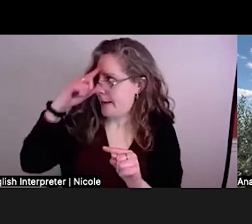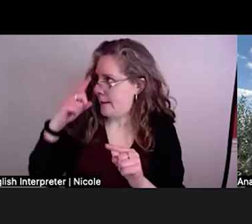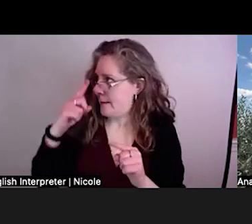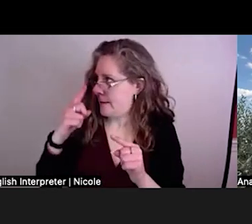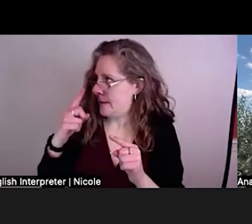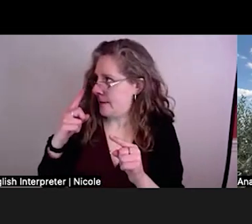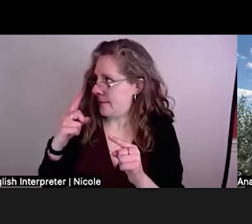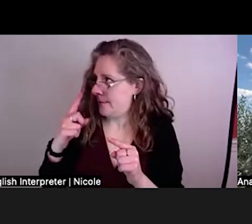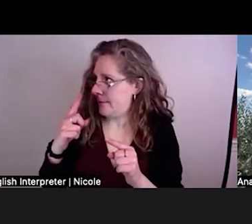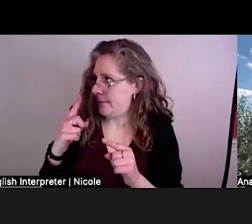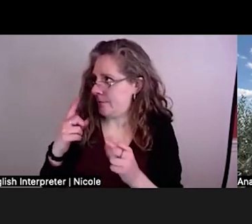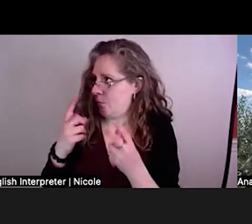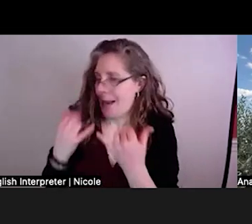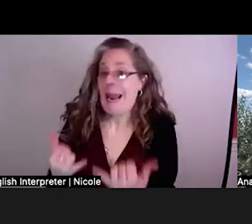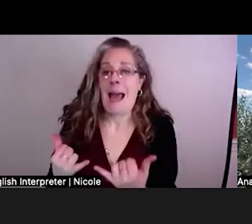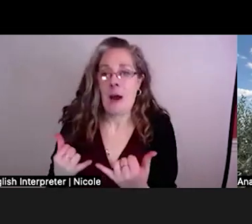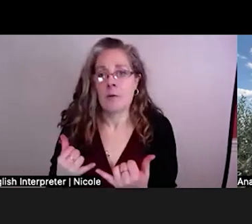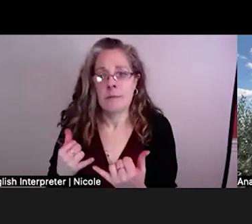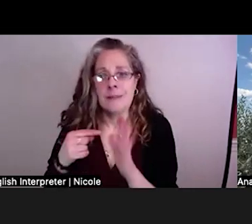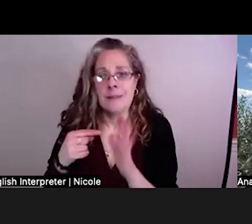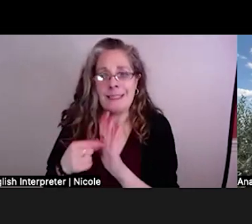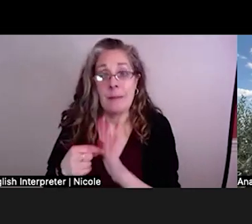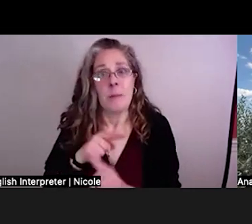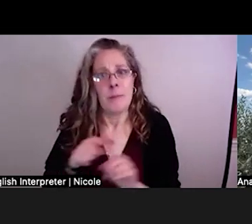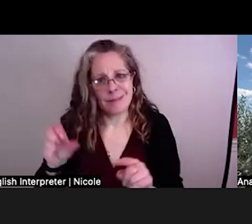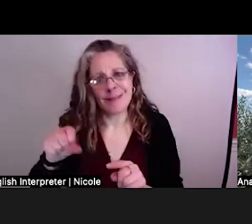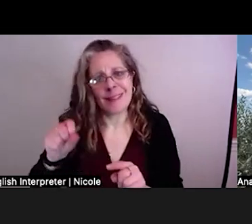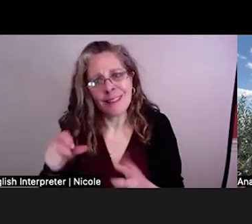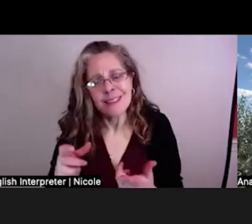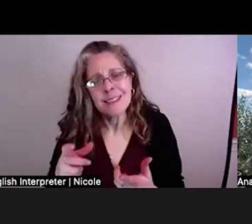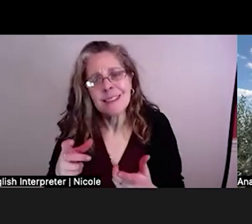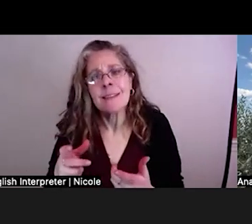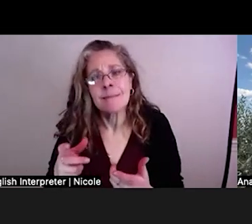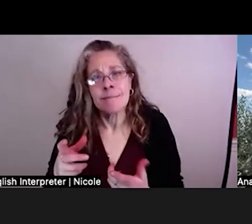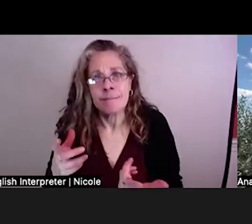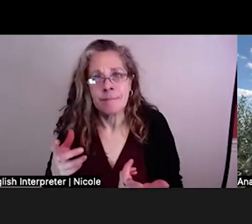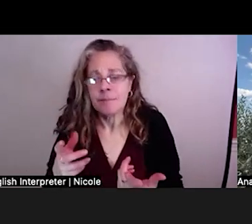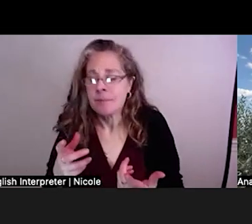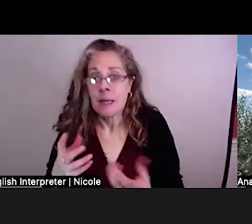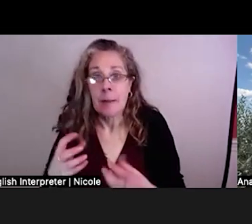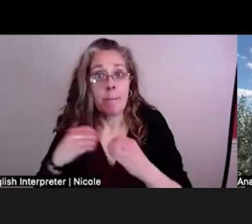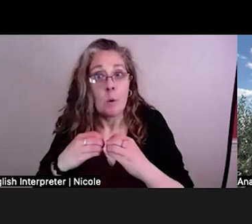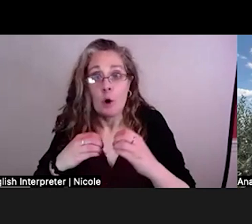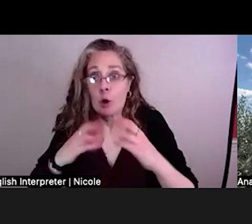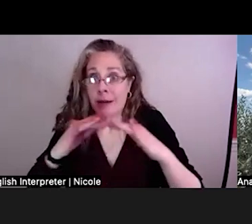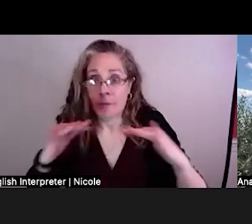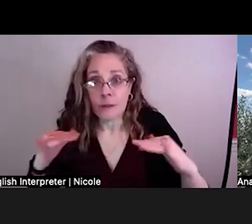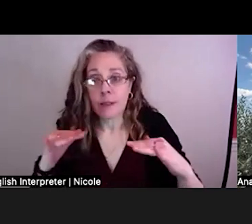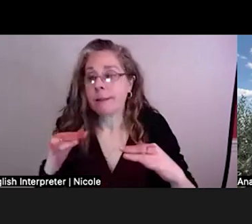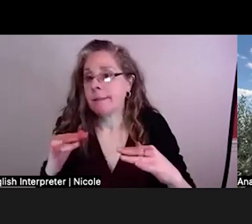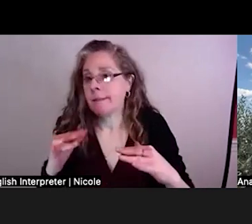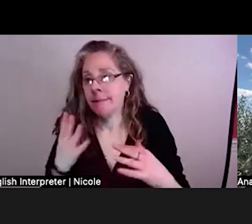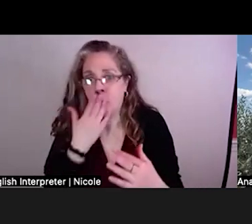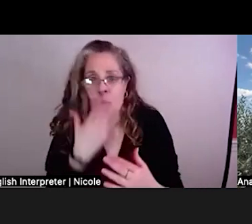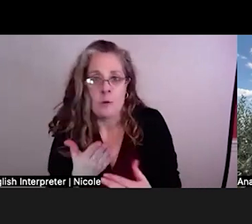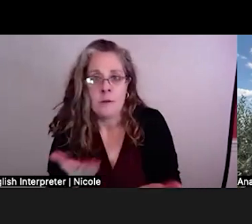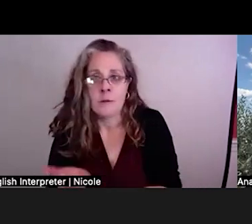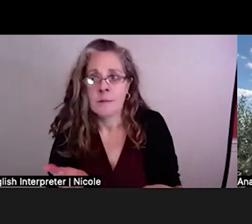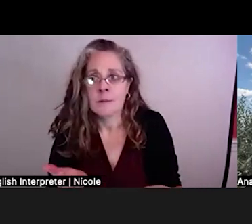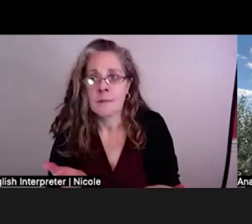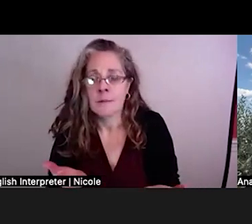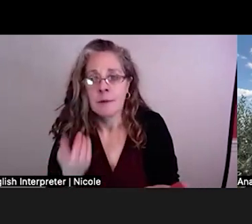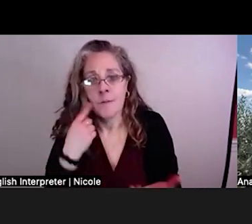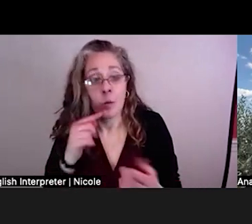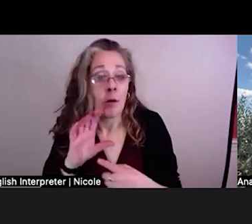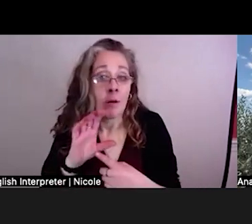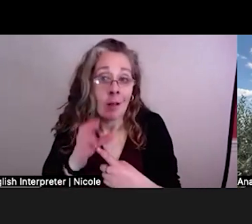heard good things about we know increasing diversity is just good for how